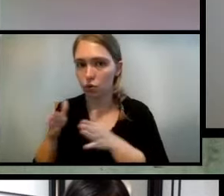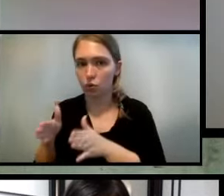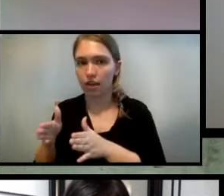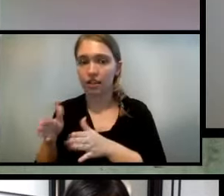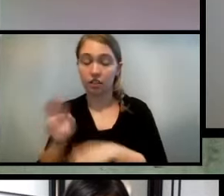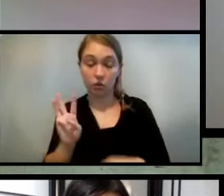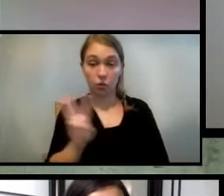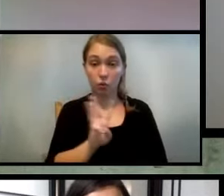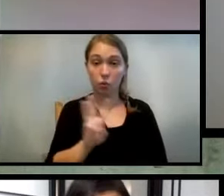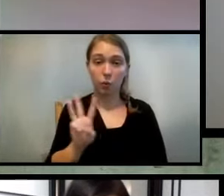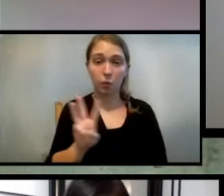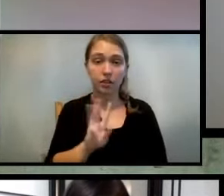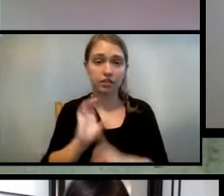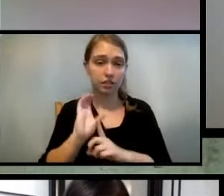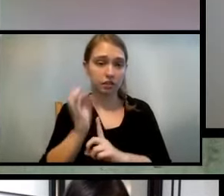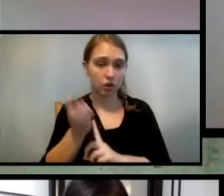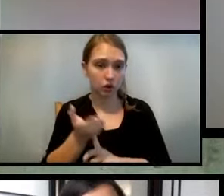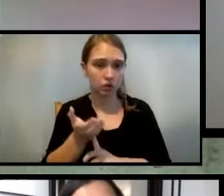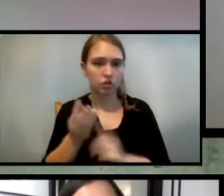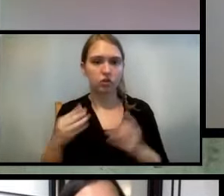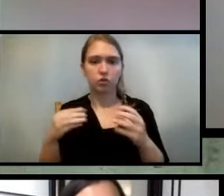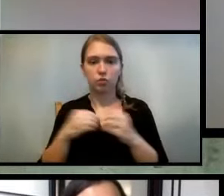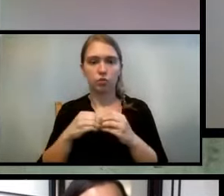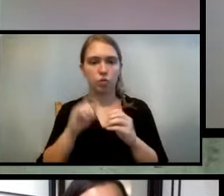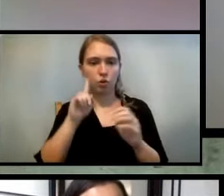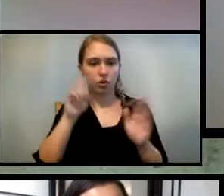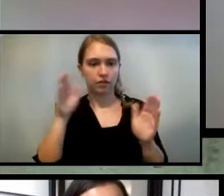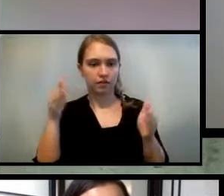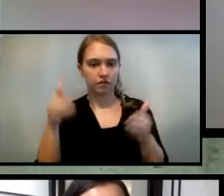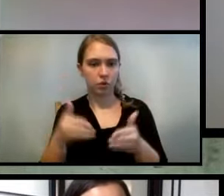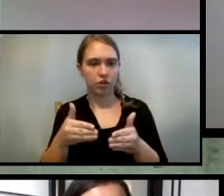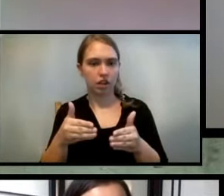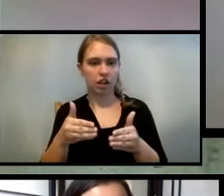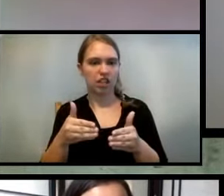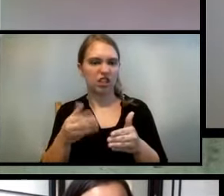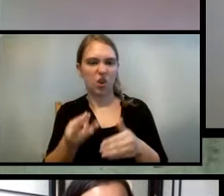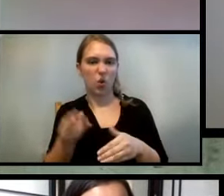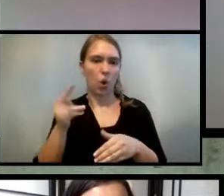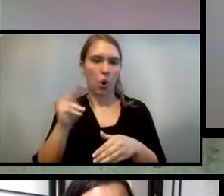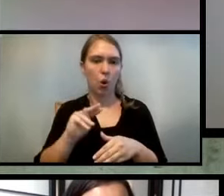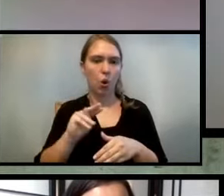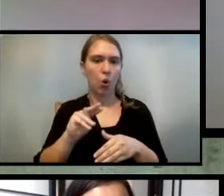much concerned with its own downfall in a way